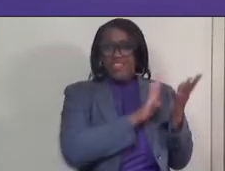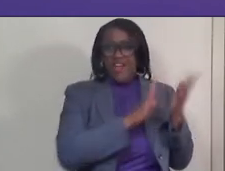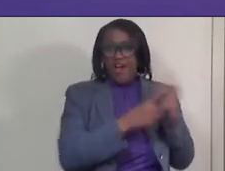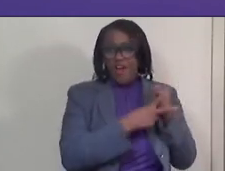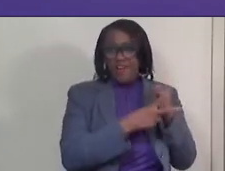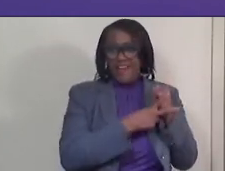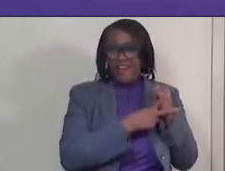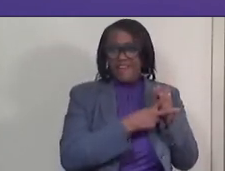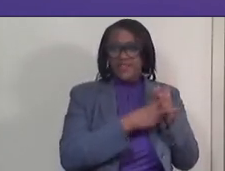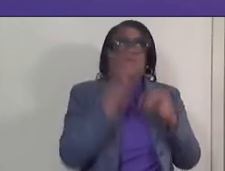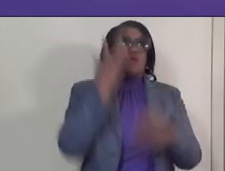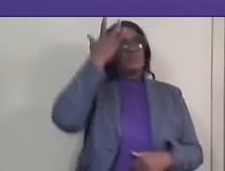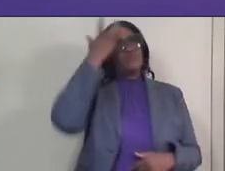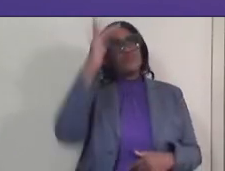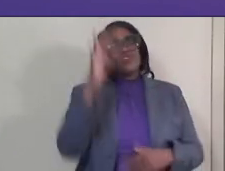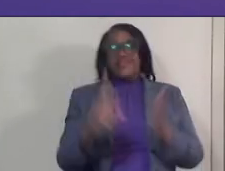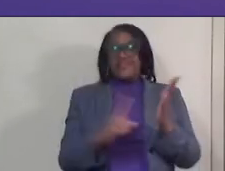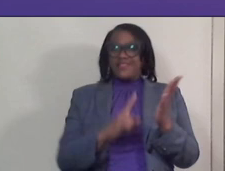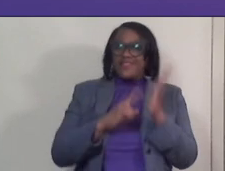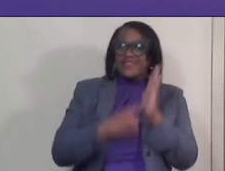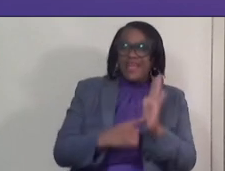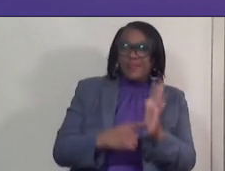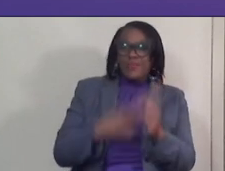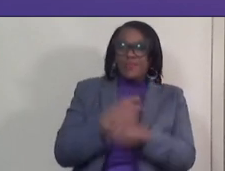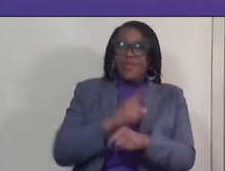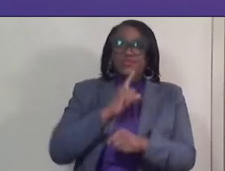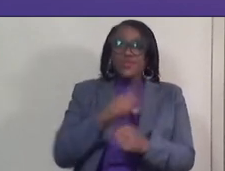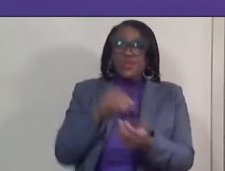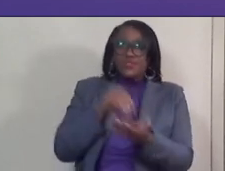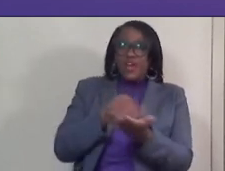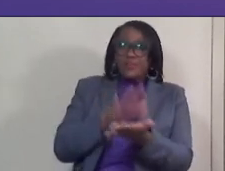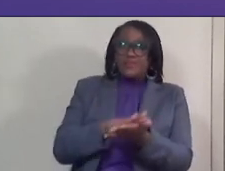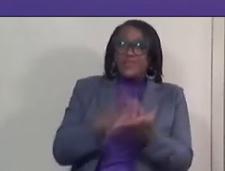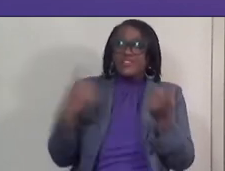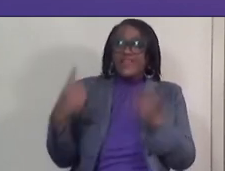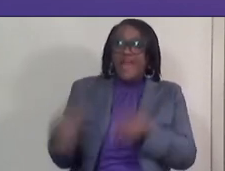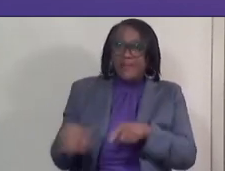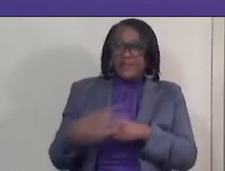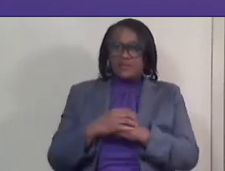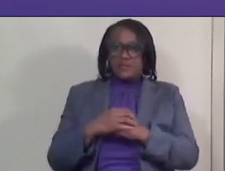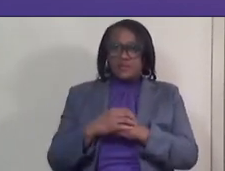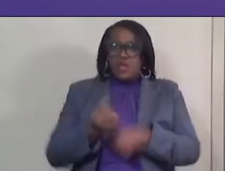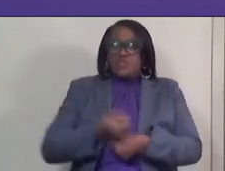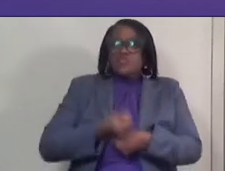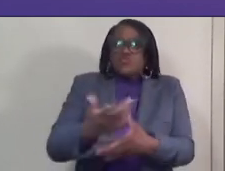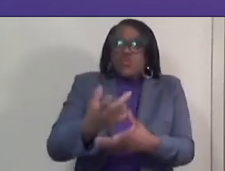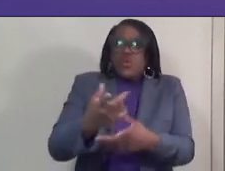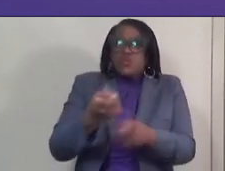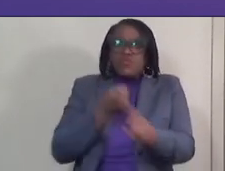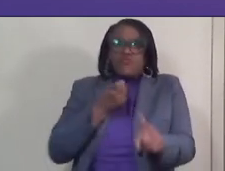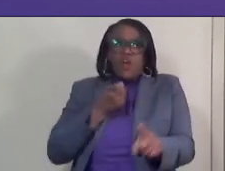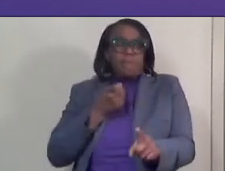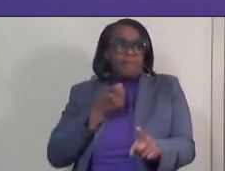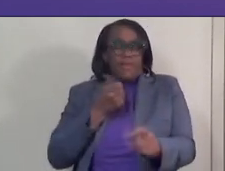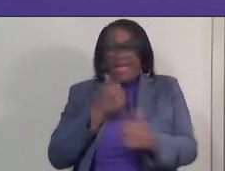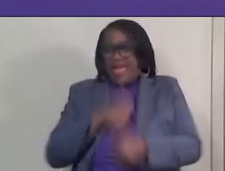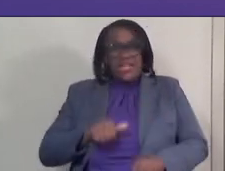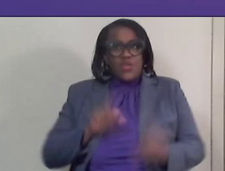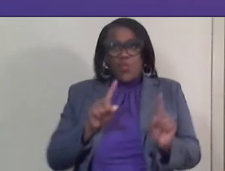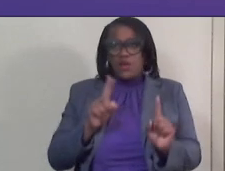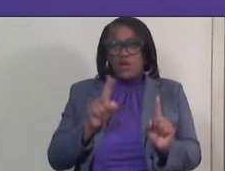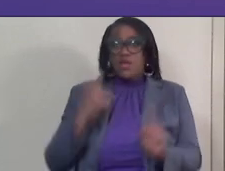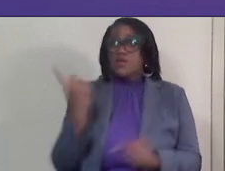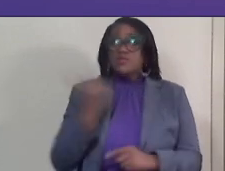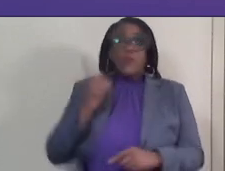of a way to ensure that documentation is happening, to source it from anybody, from somebody walking